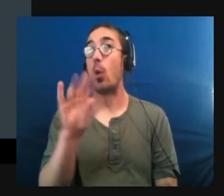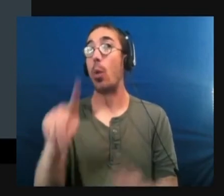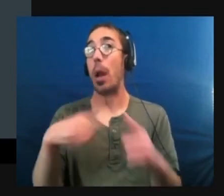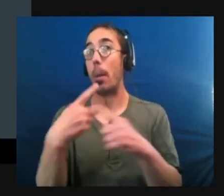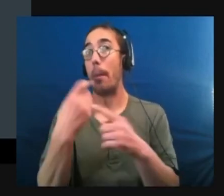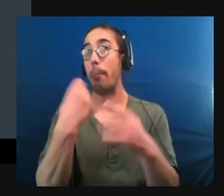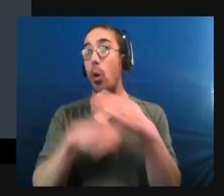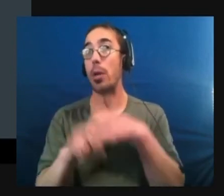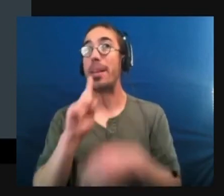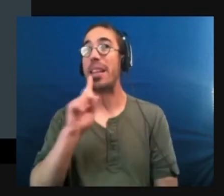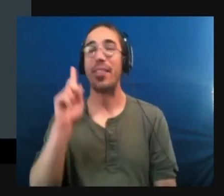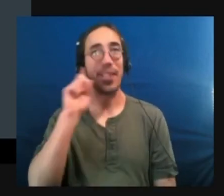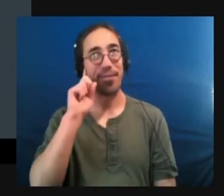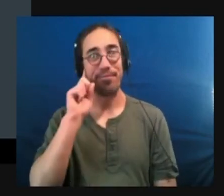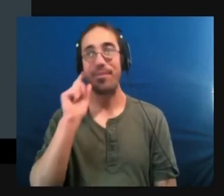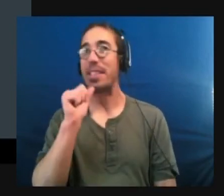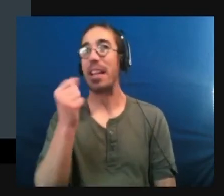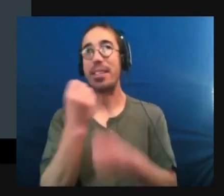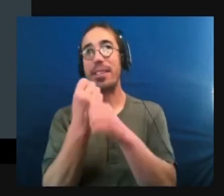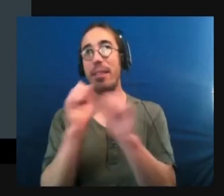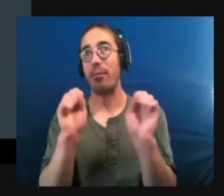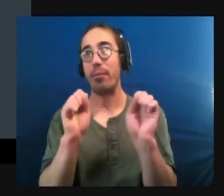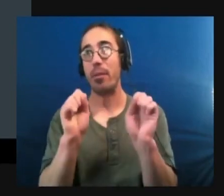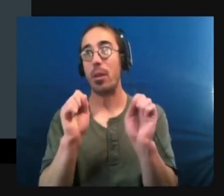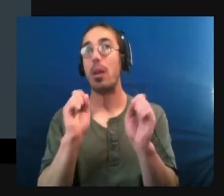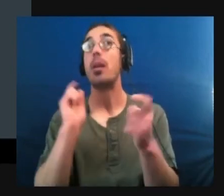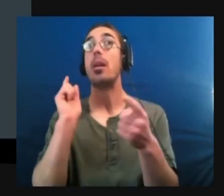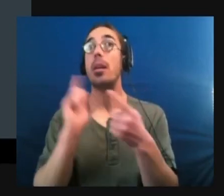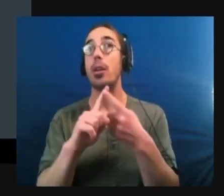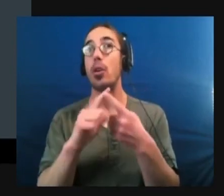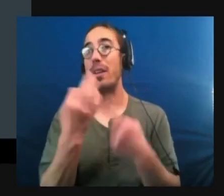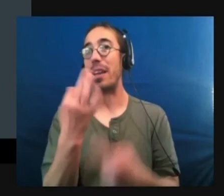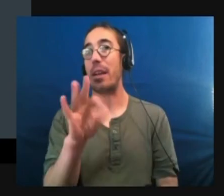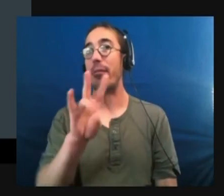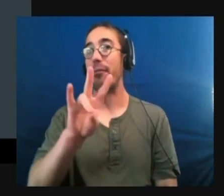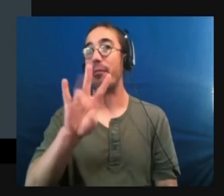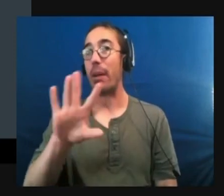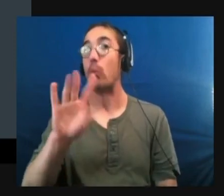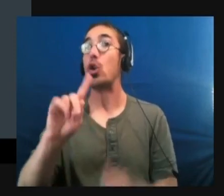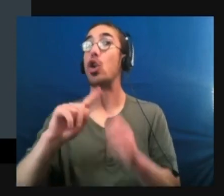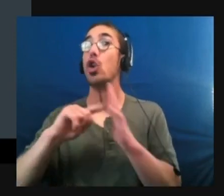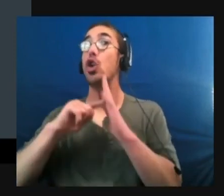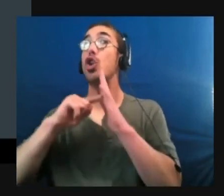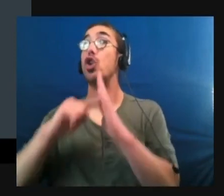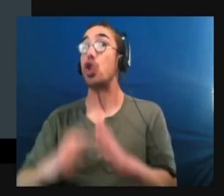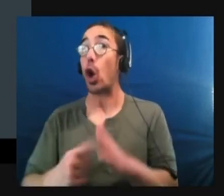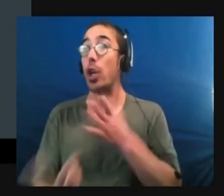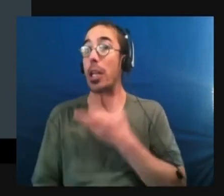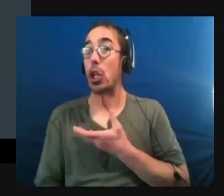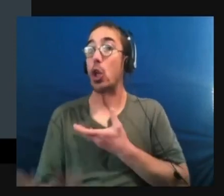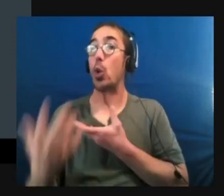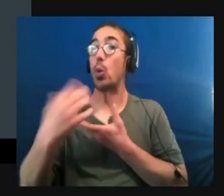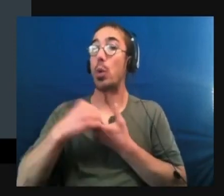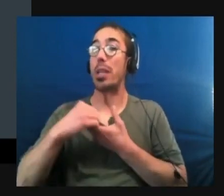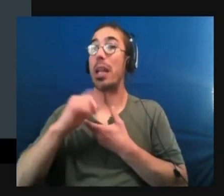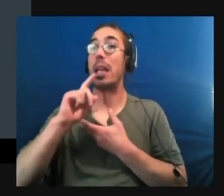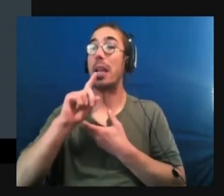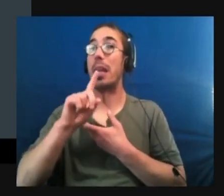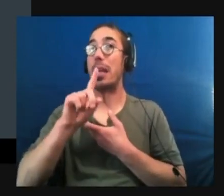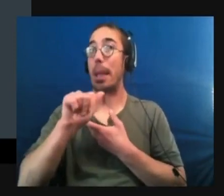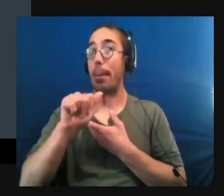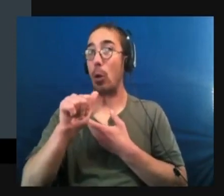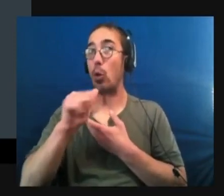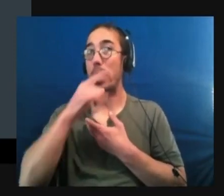deaf. It was only in 1975 that we first started including disabled kids in